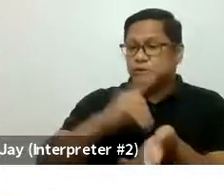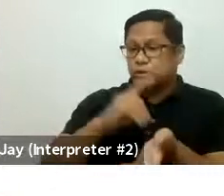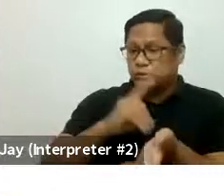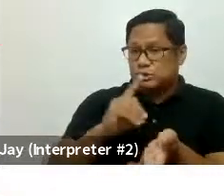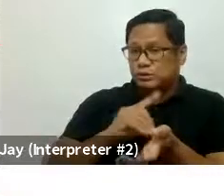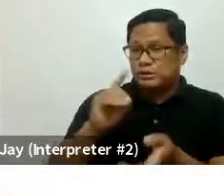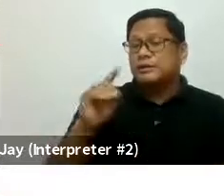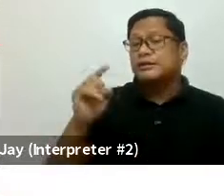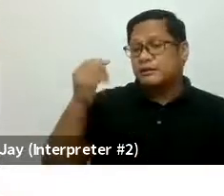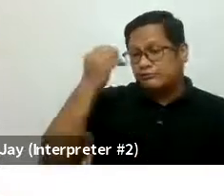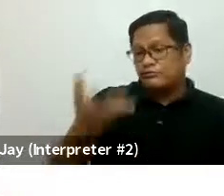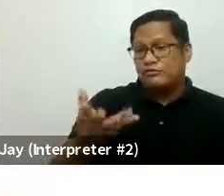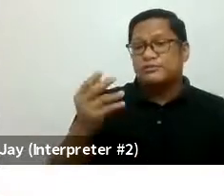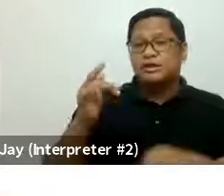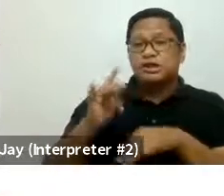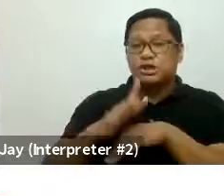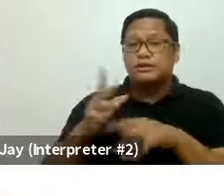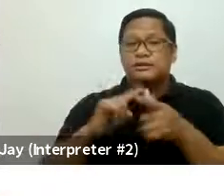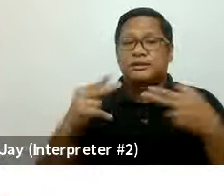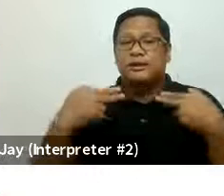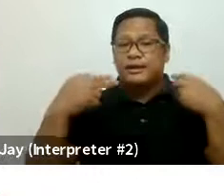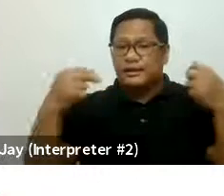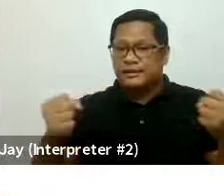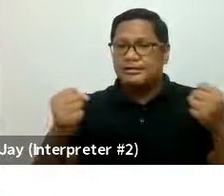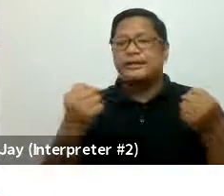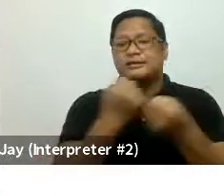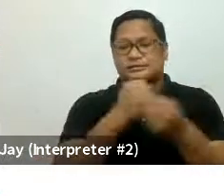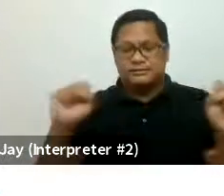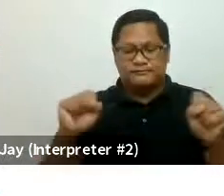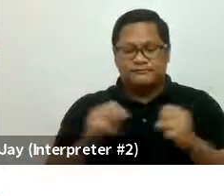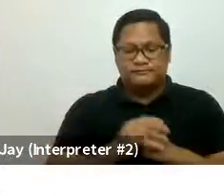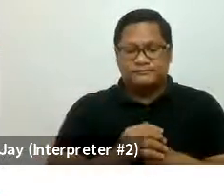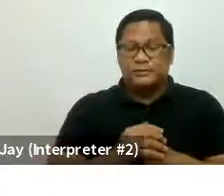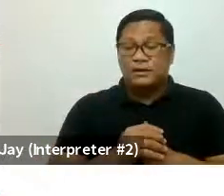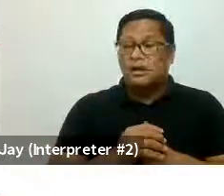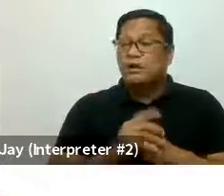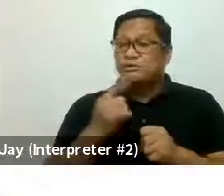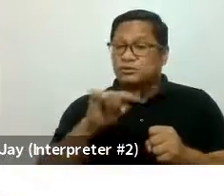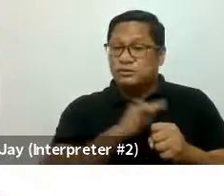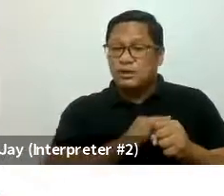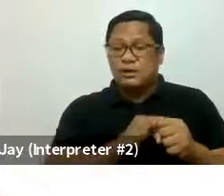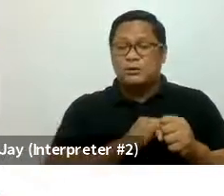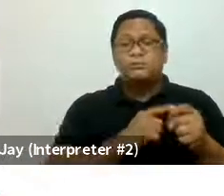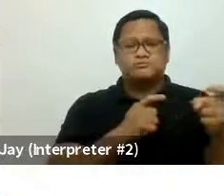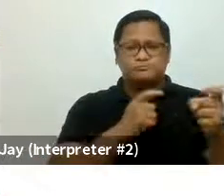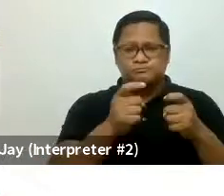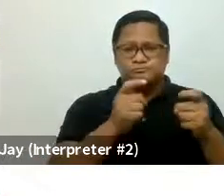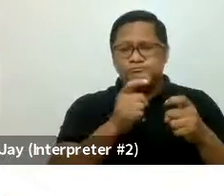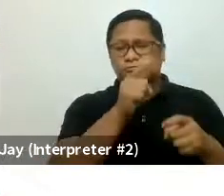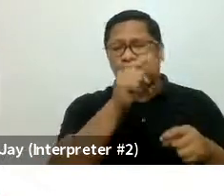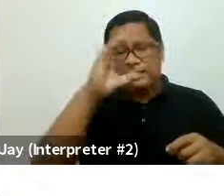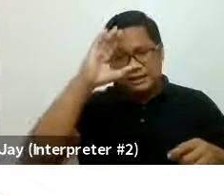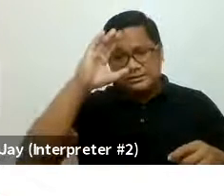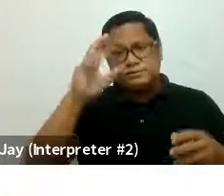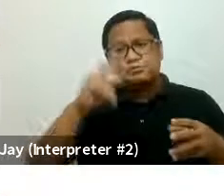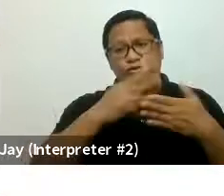earlier, and healthy and safe. So in the context of our cancer control program, we need to